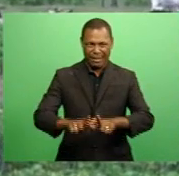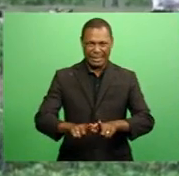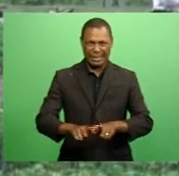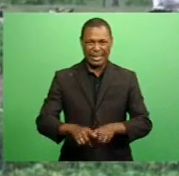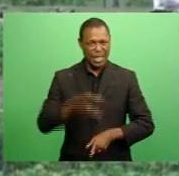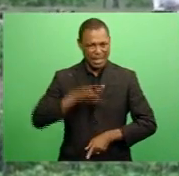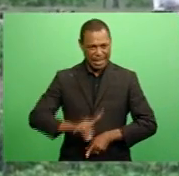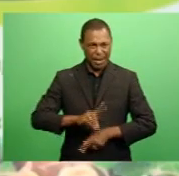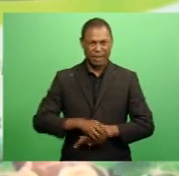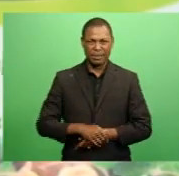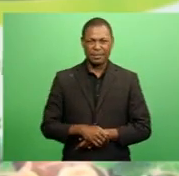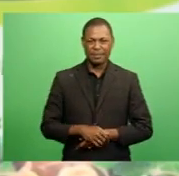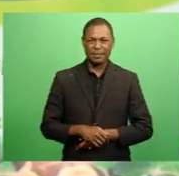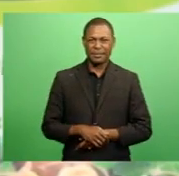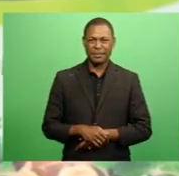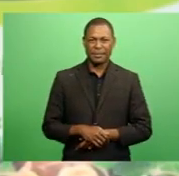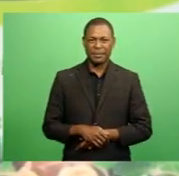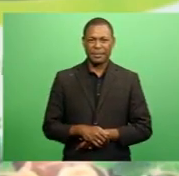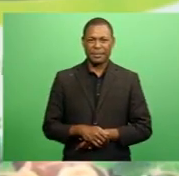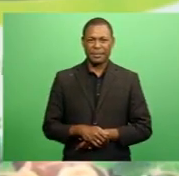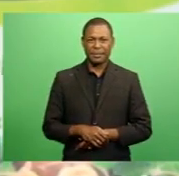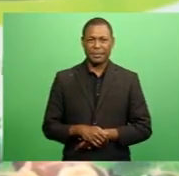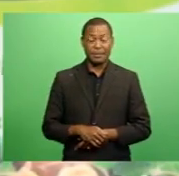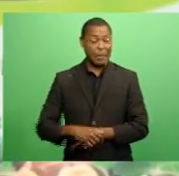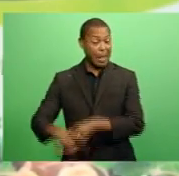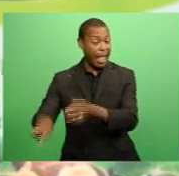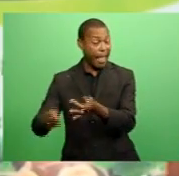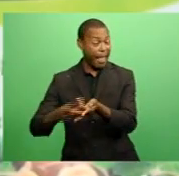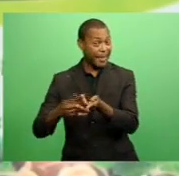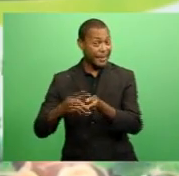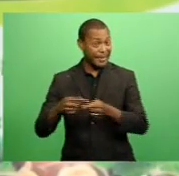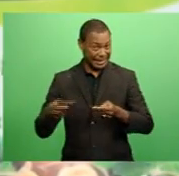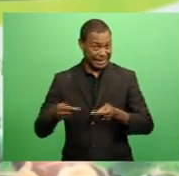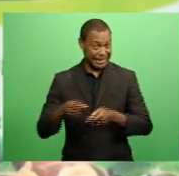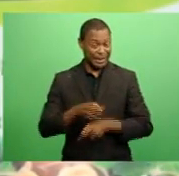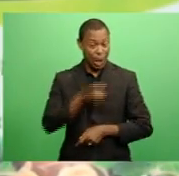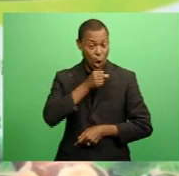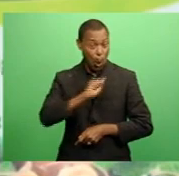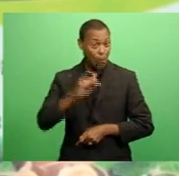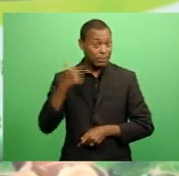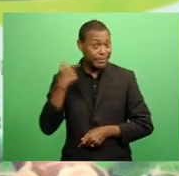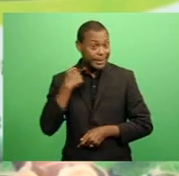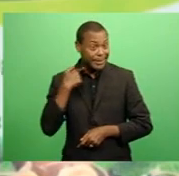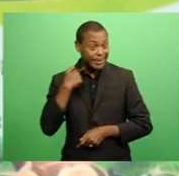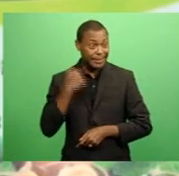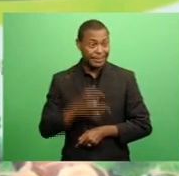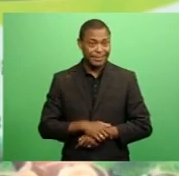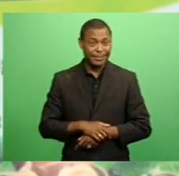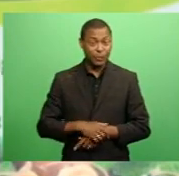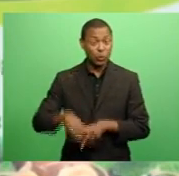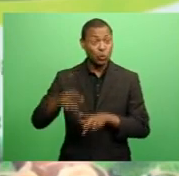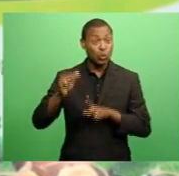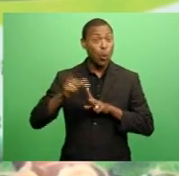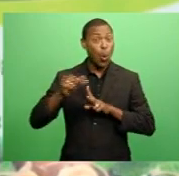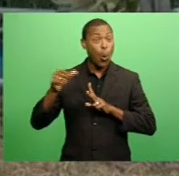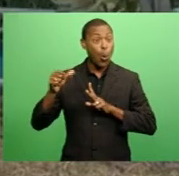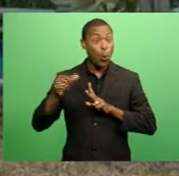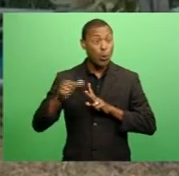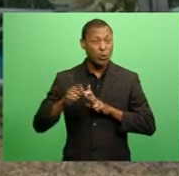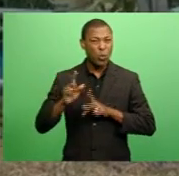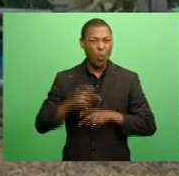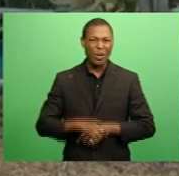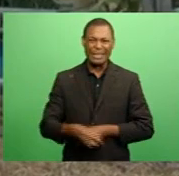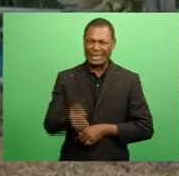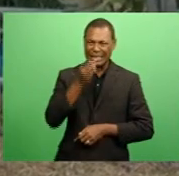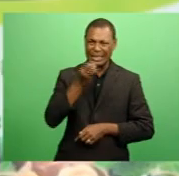that $1 million. But the other thing is that if goat meat is also consumed